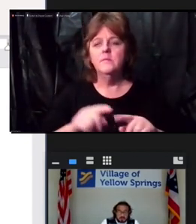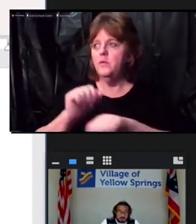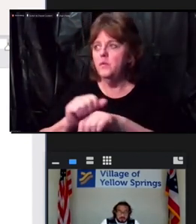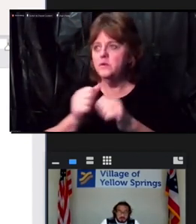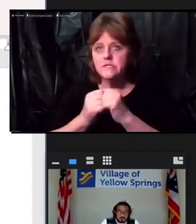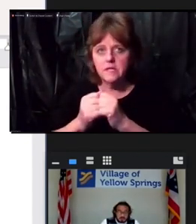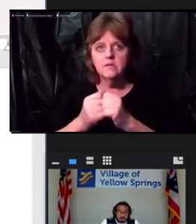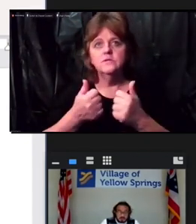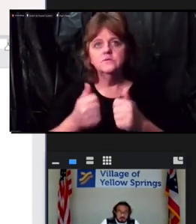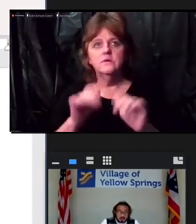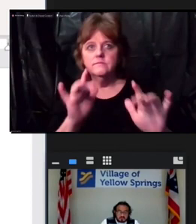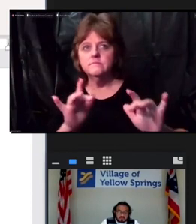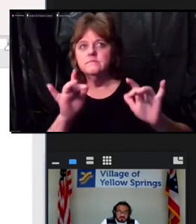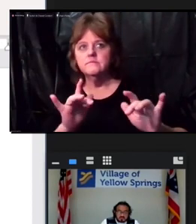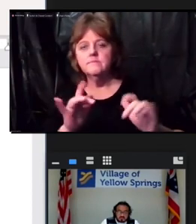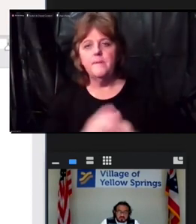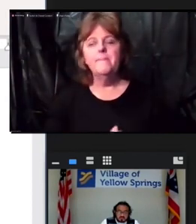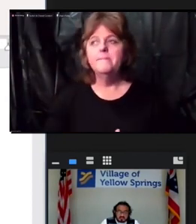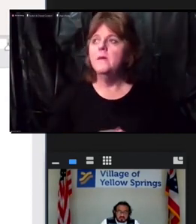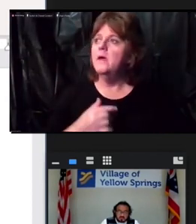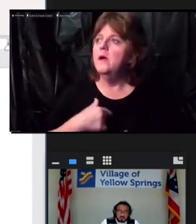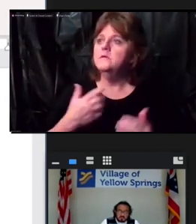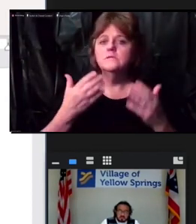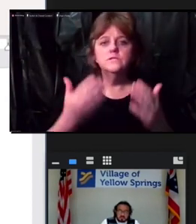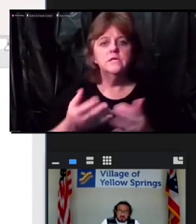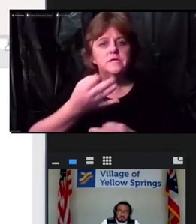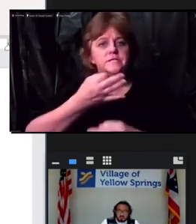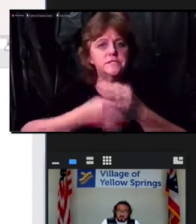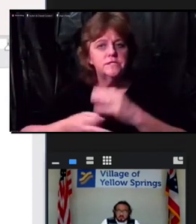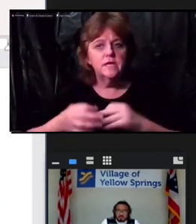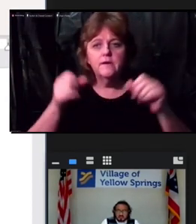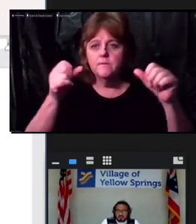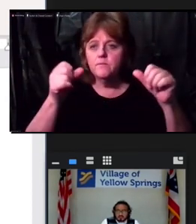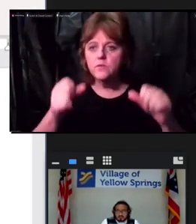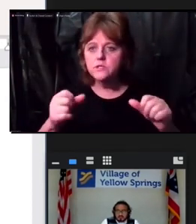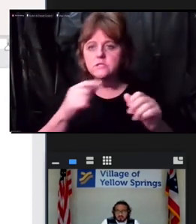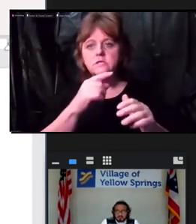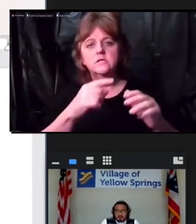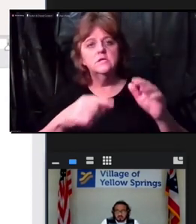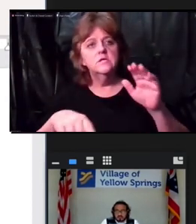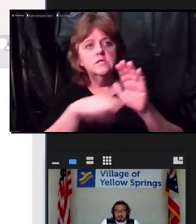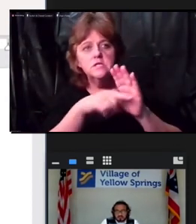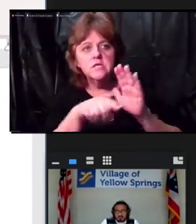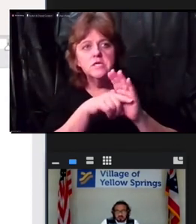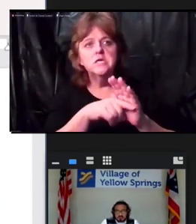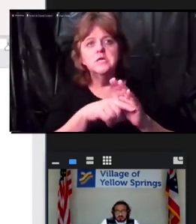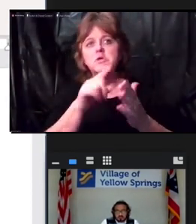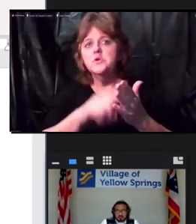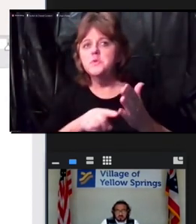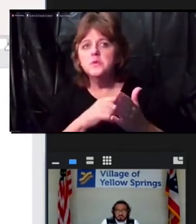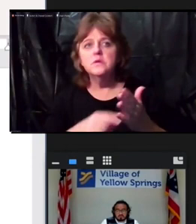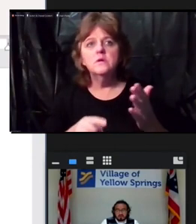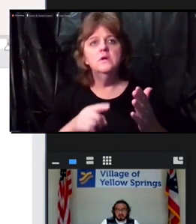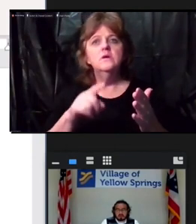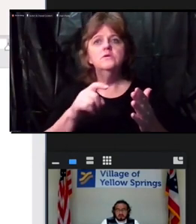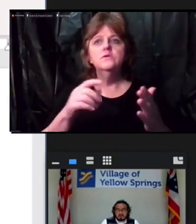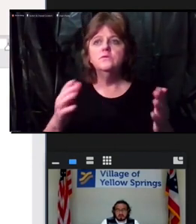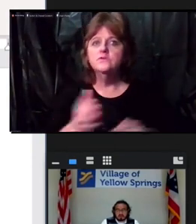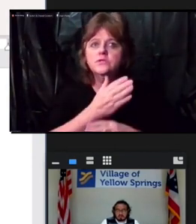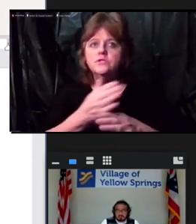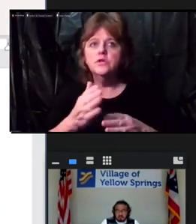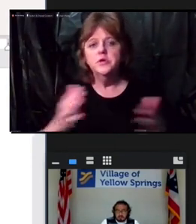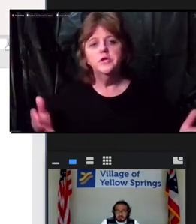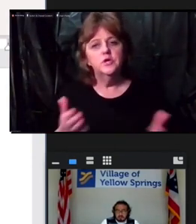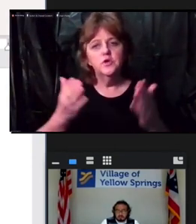empathetic. I'm suggesting that instead of posting that critical negative statements, you instead share an encouraging